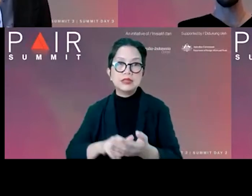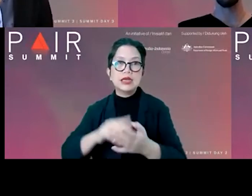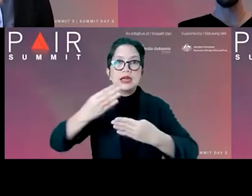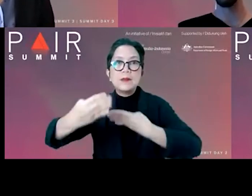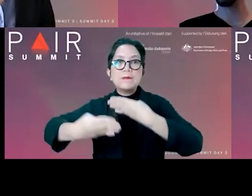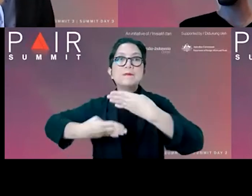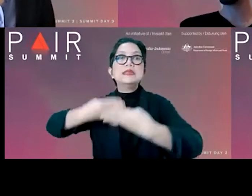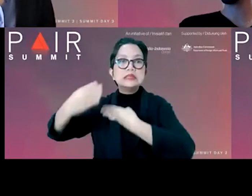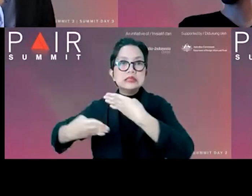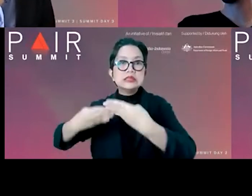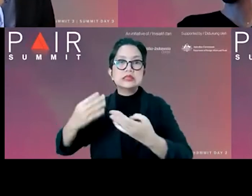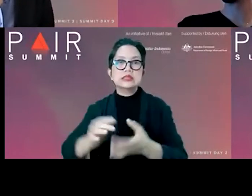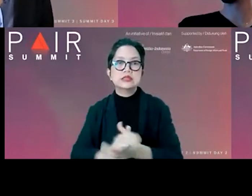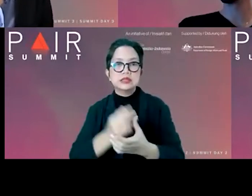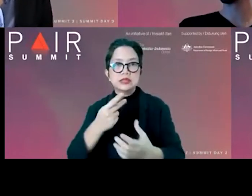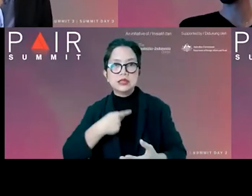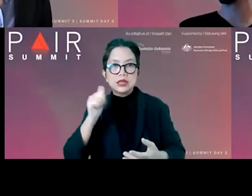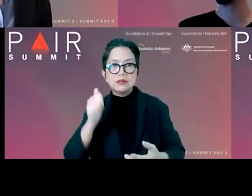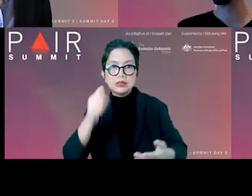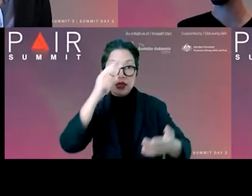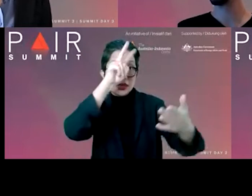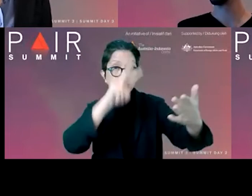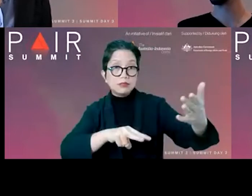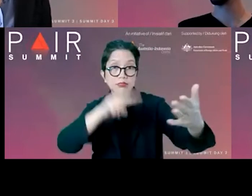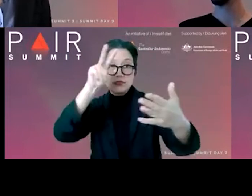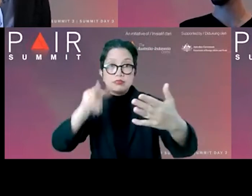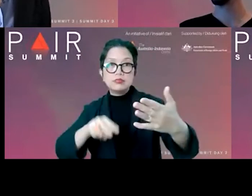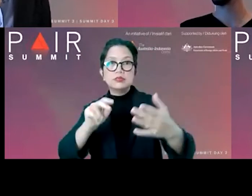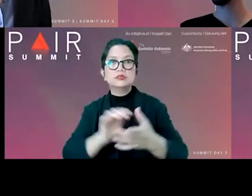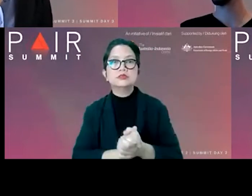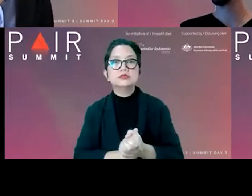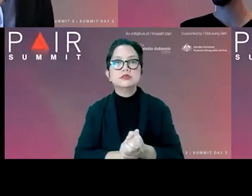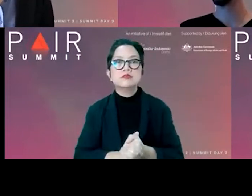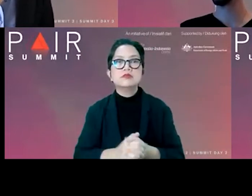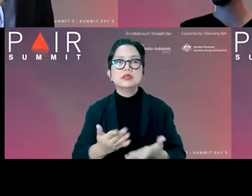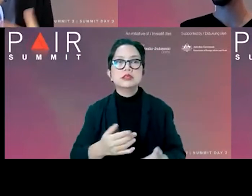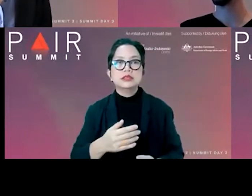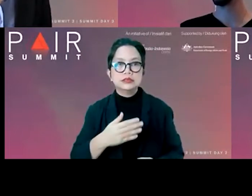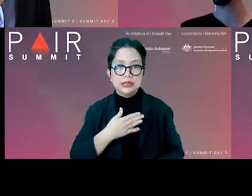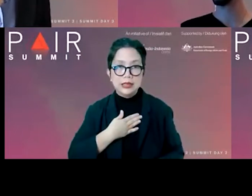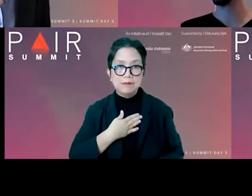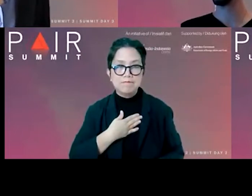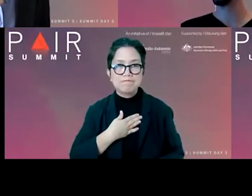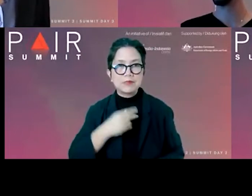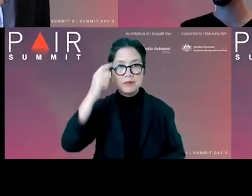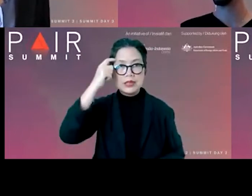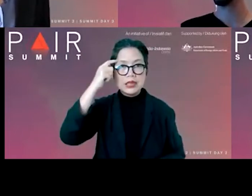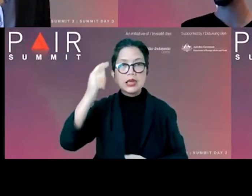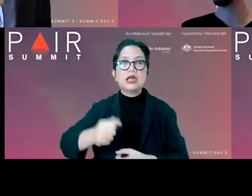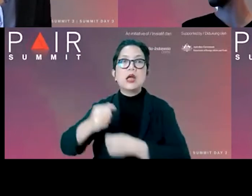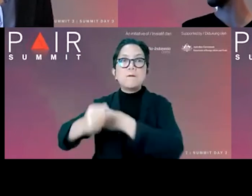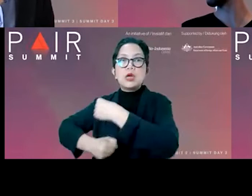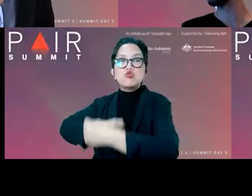big business now. We can talk about the informal sector in a moment. But when it comes to the bigger companies, John, how are they reading the government's